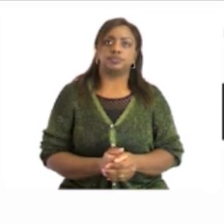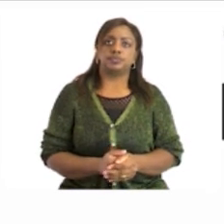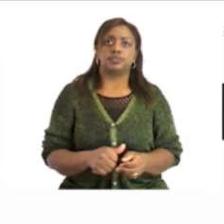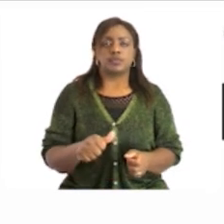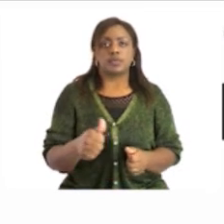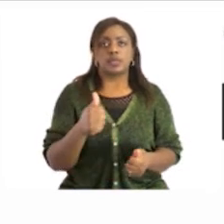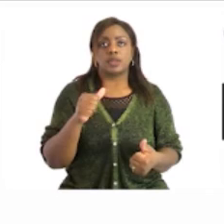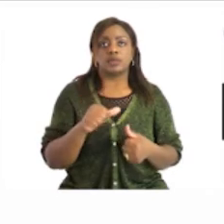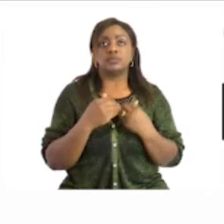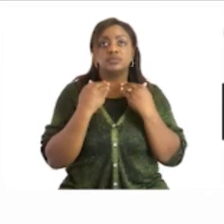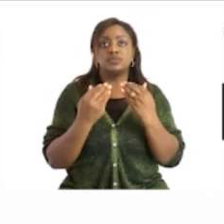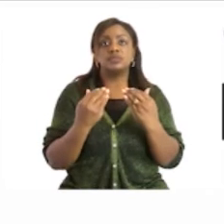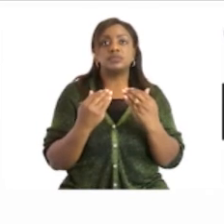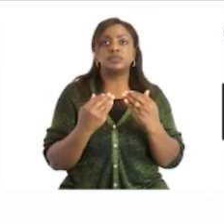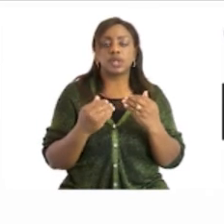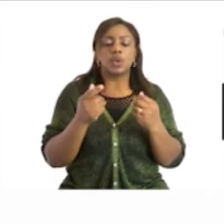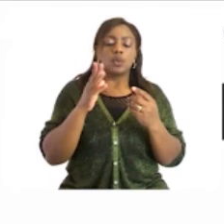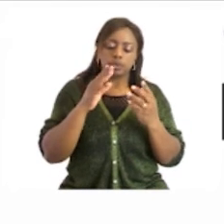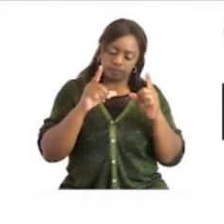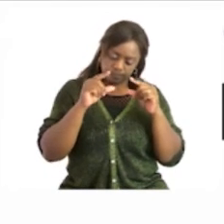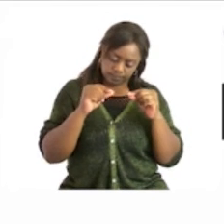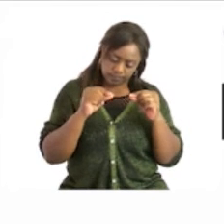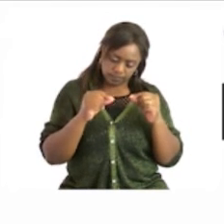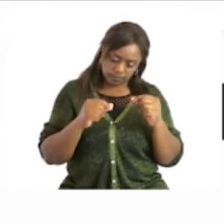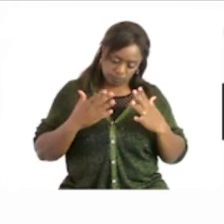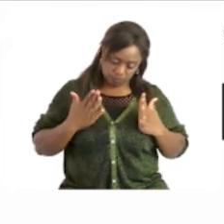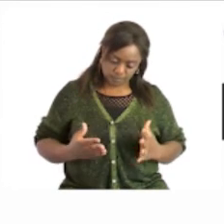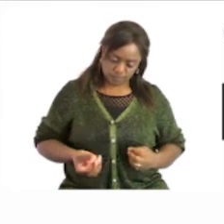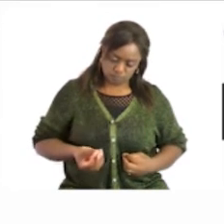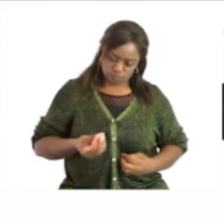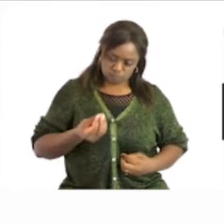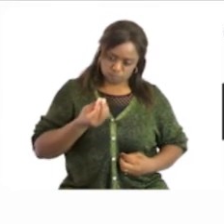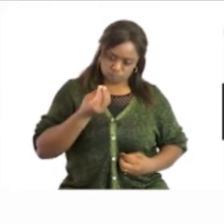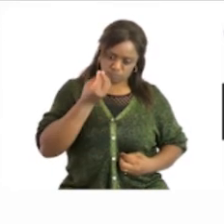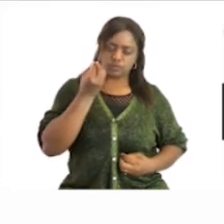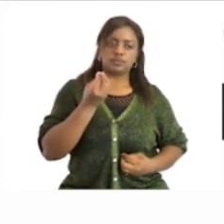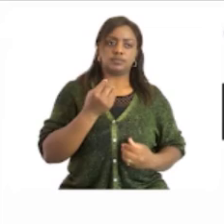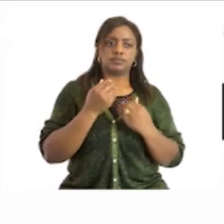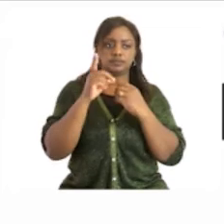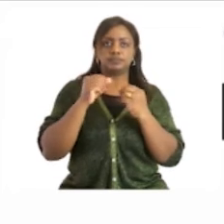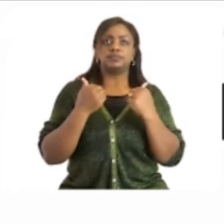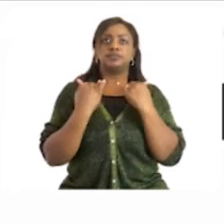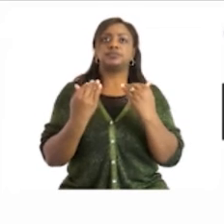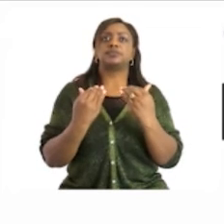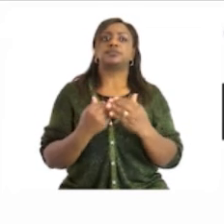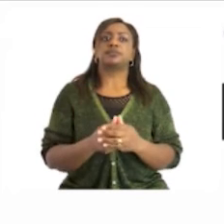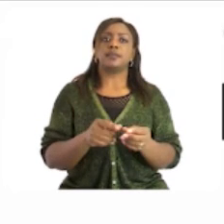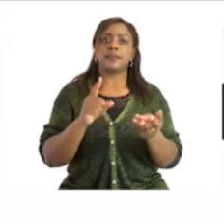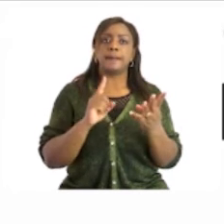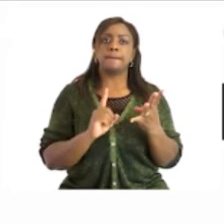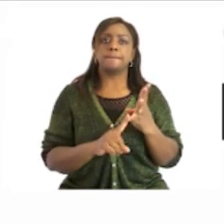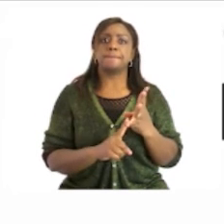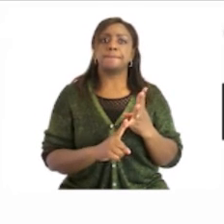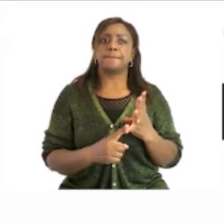thing that is quite cool is that we actually grow in our sleep. So that is why sleep is so important. The fourth one